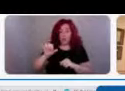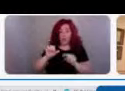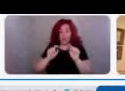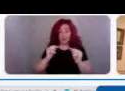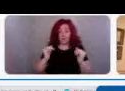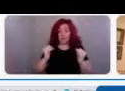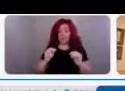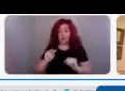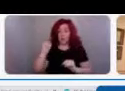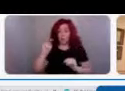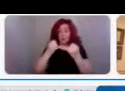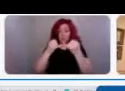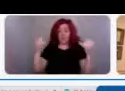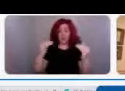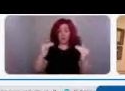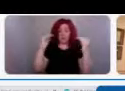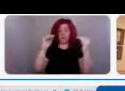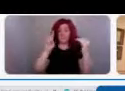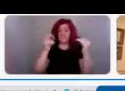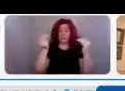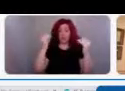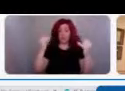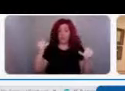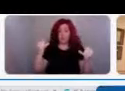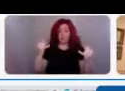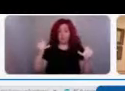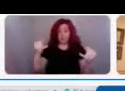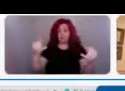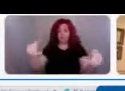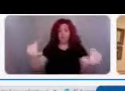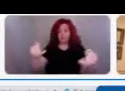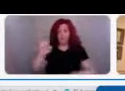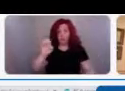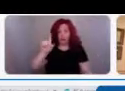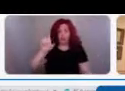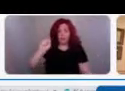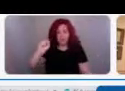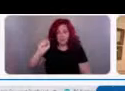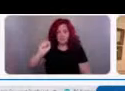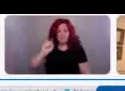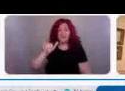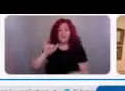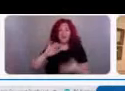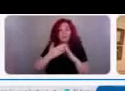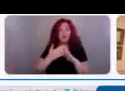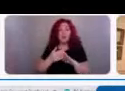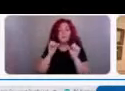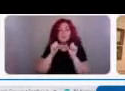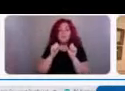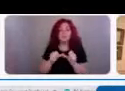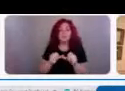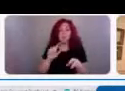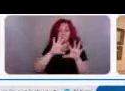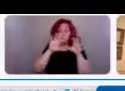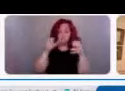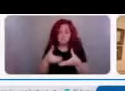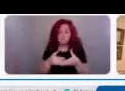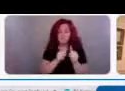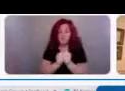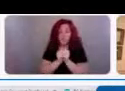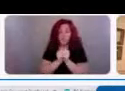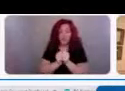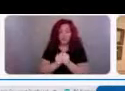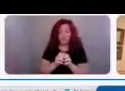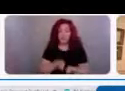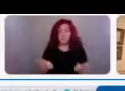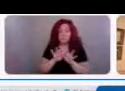d13 to elliot road would allow this community to remain as one whole and a necessary part of chandler thank you to the commissioners